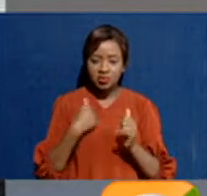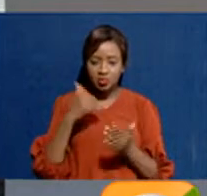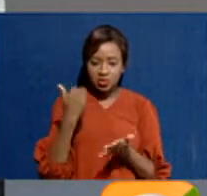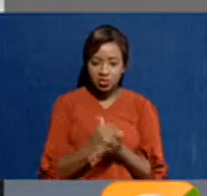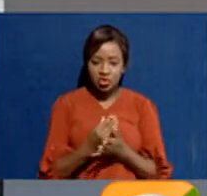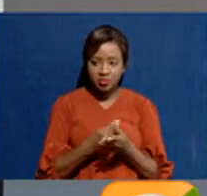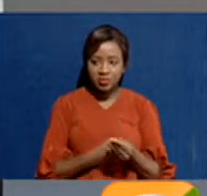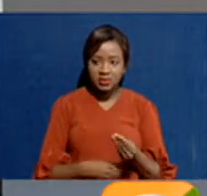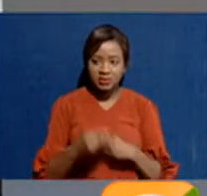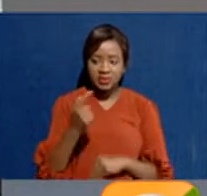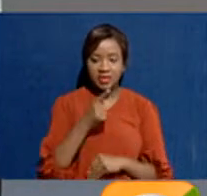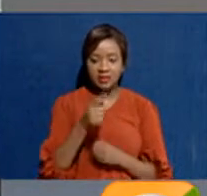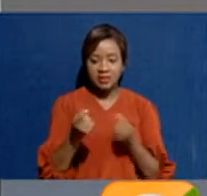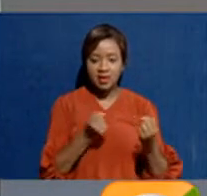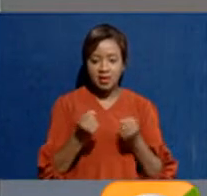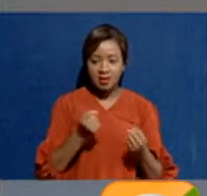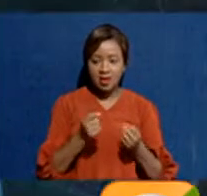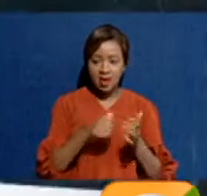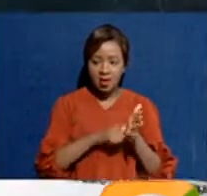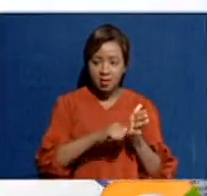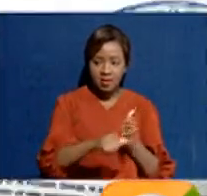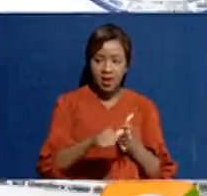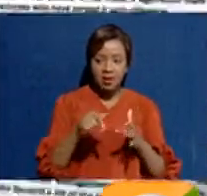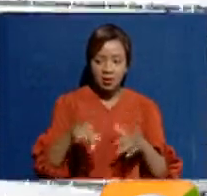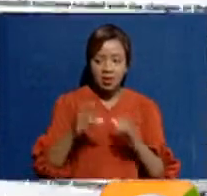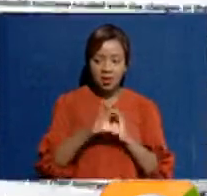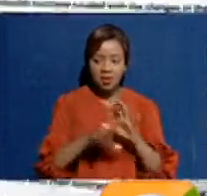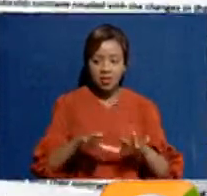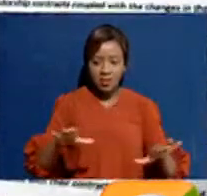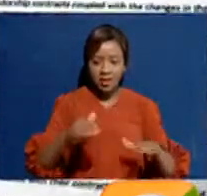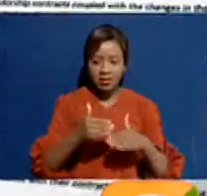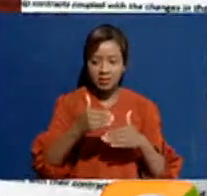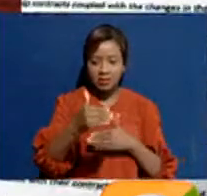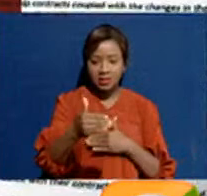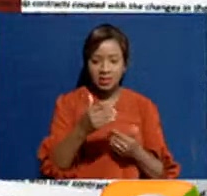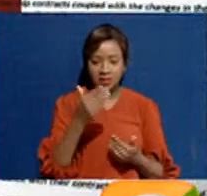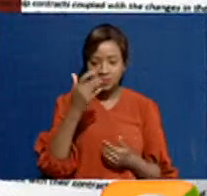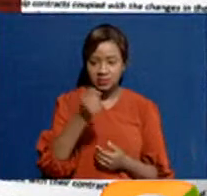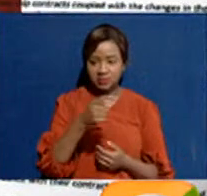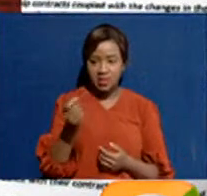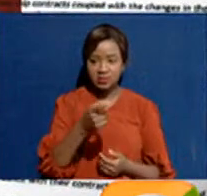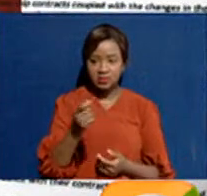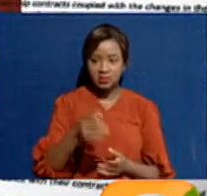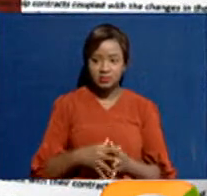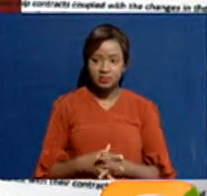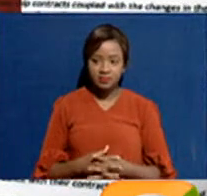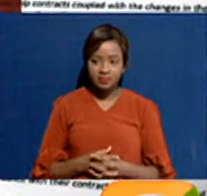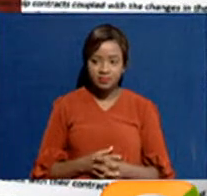three passenger vehicle brands in the market over the next few months.